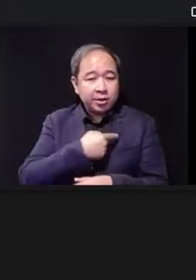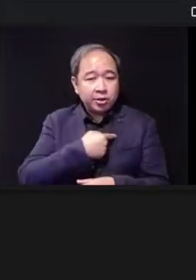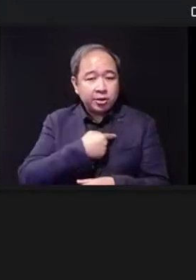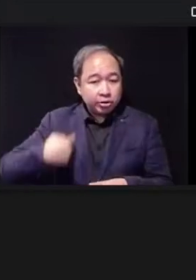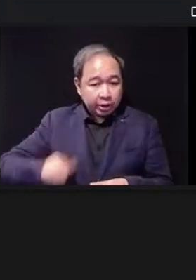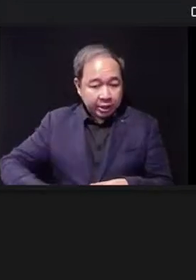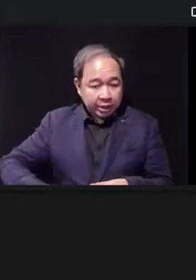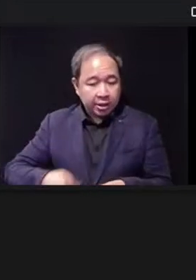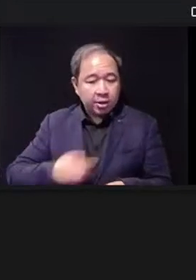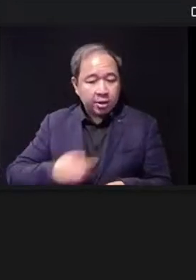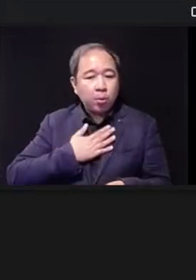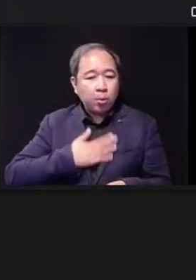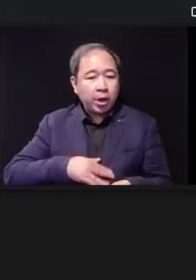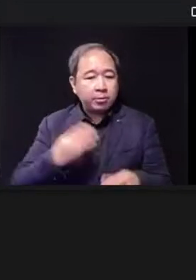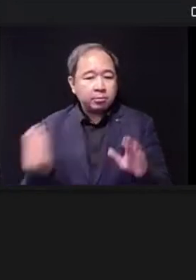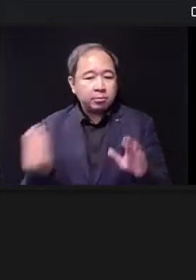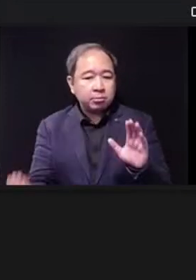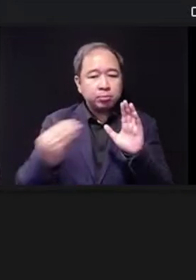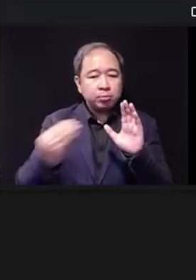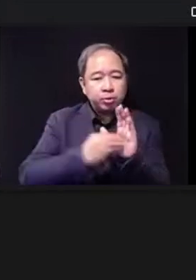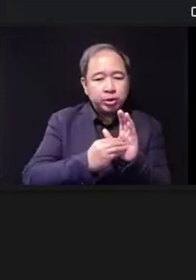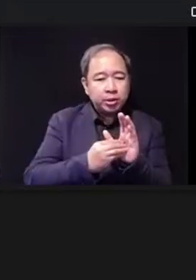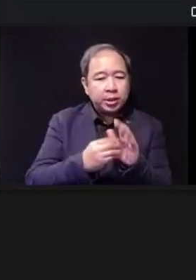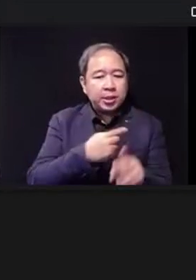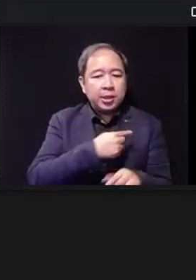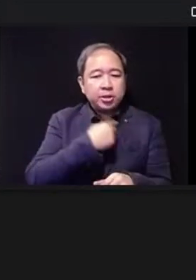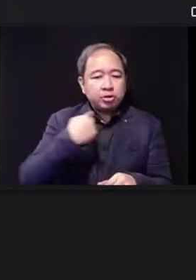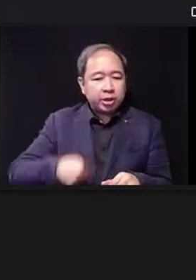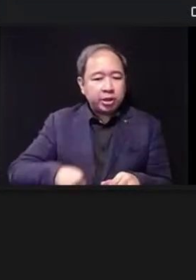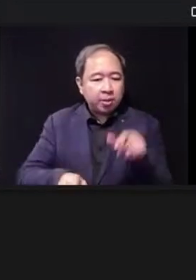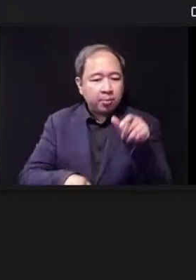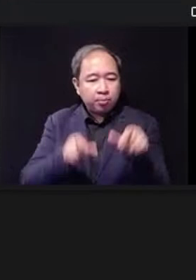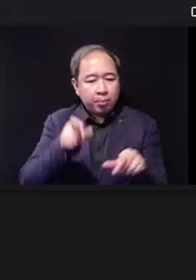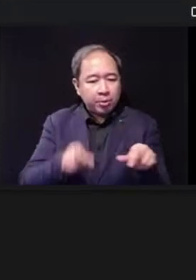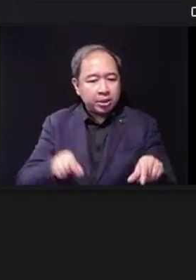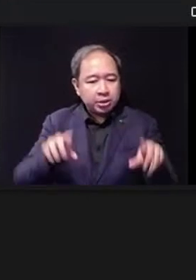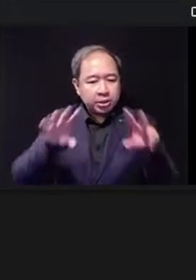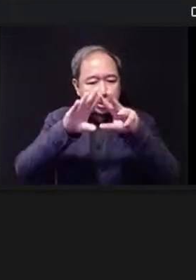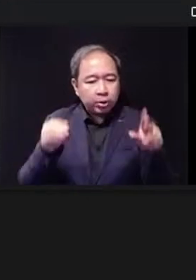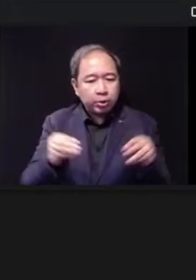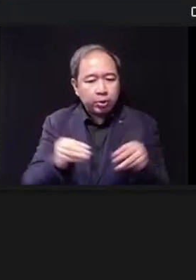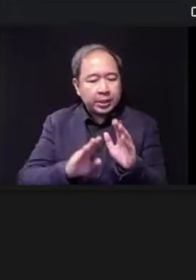put the China Population and Development Research Center